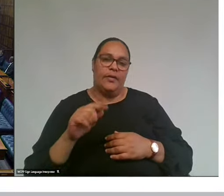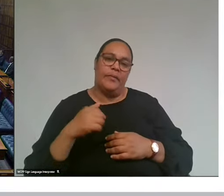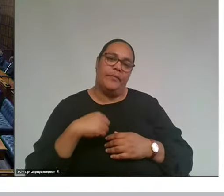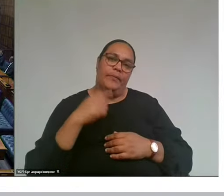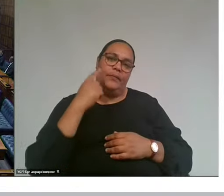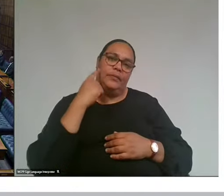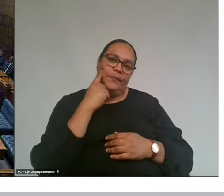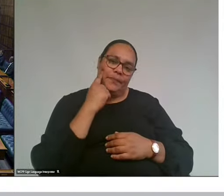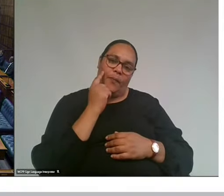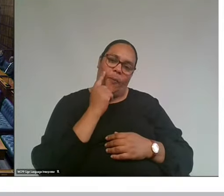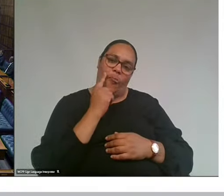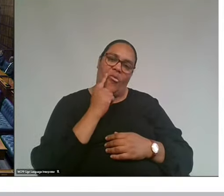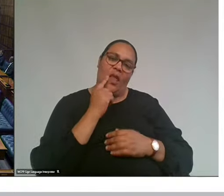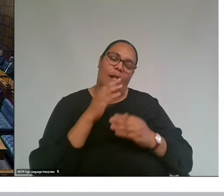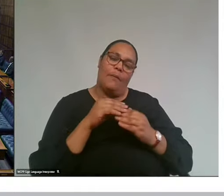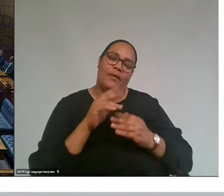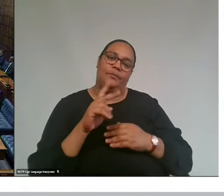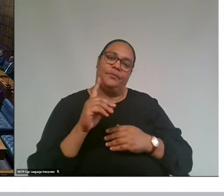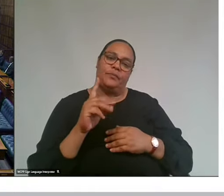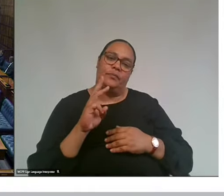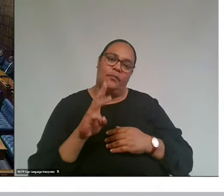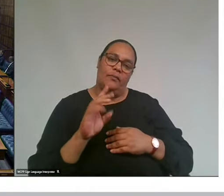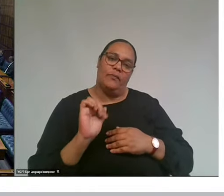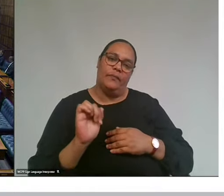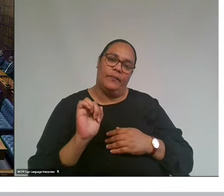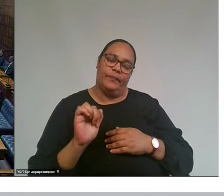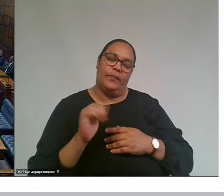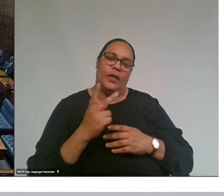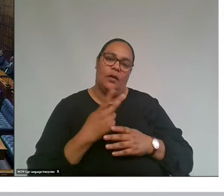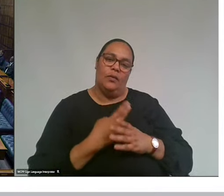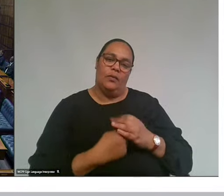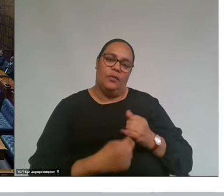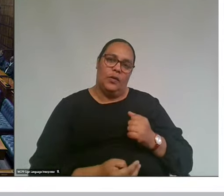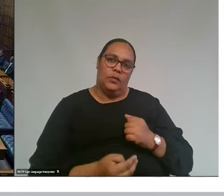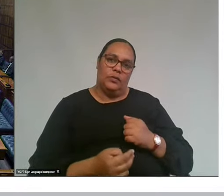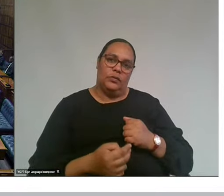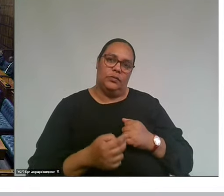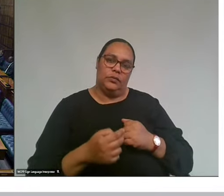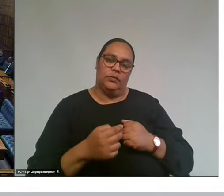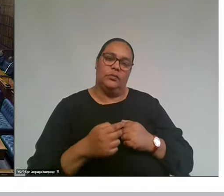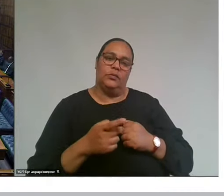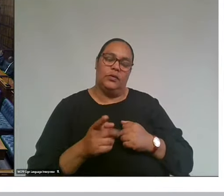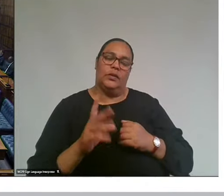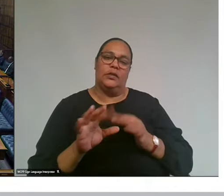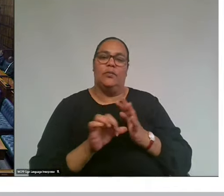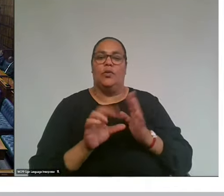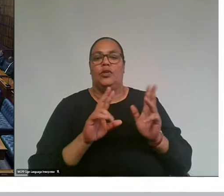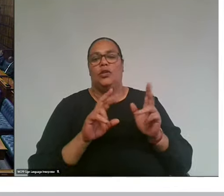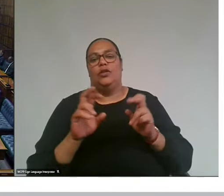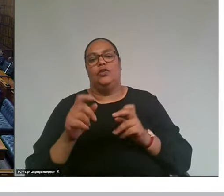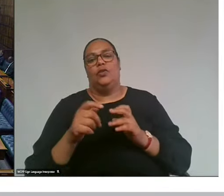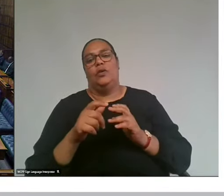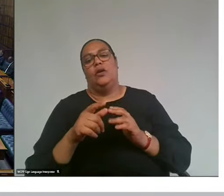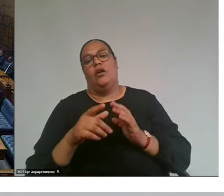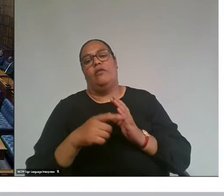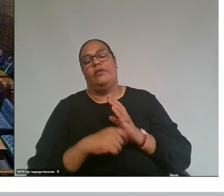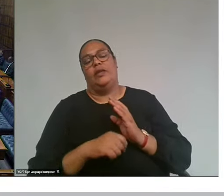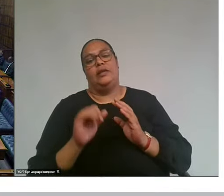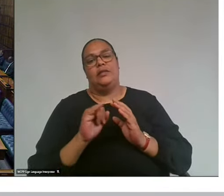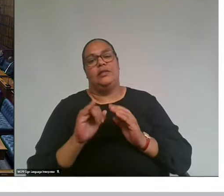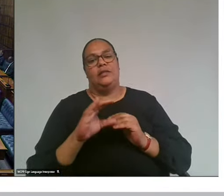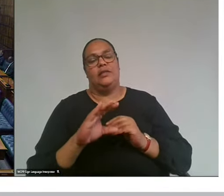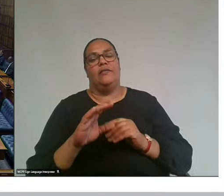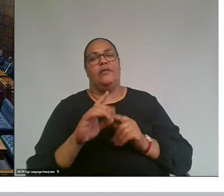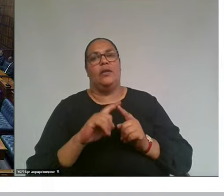think uh member F and and member in cont you both touched on quite an important issue of the tax incentives